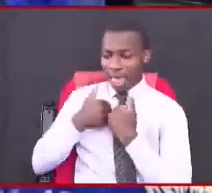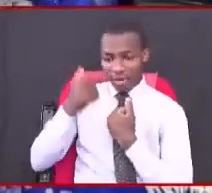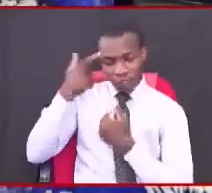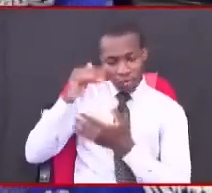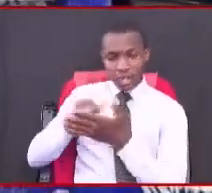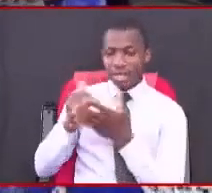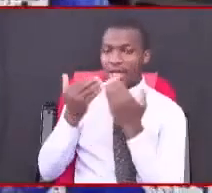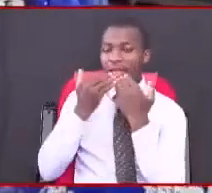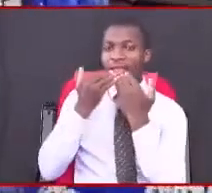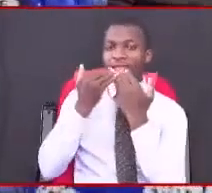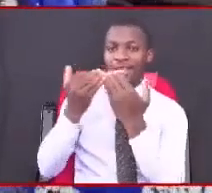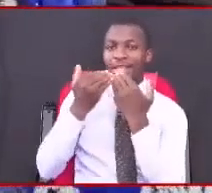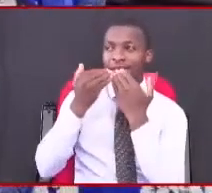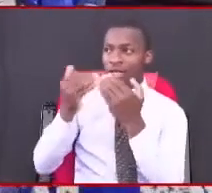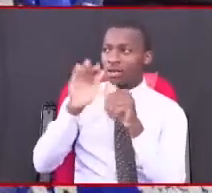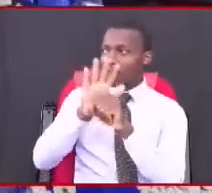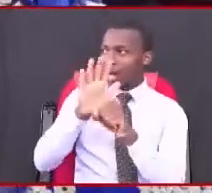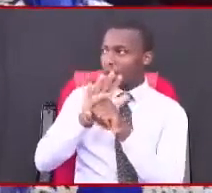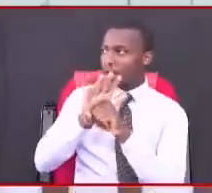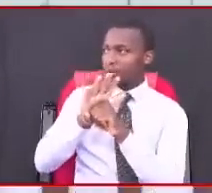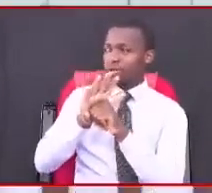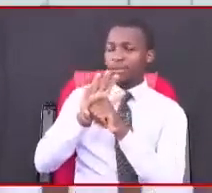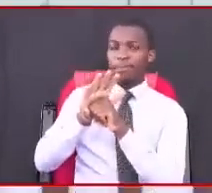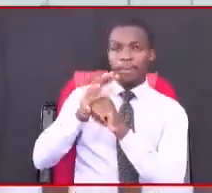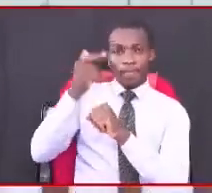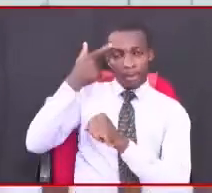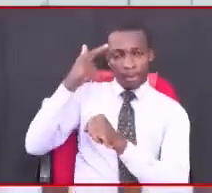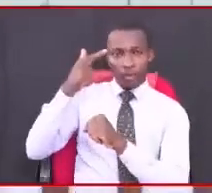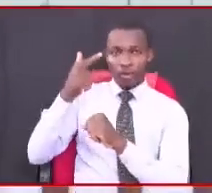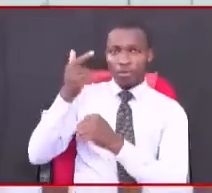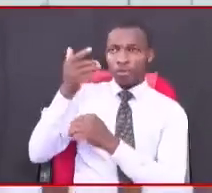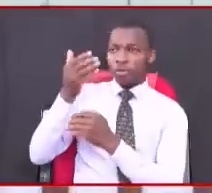much, Reverend Mairori, for the time. And God bless